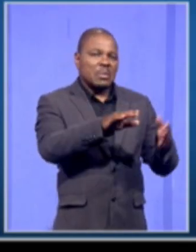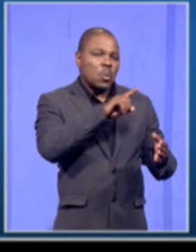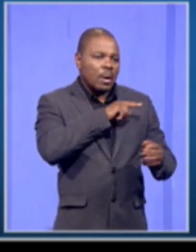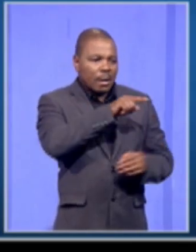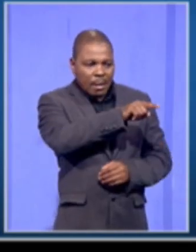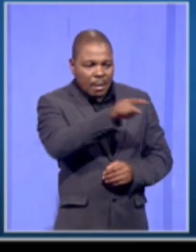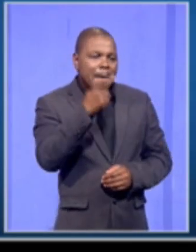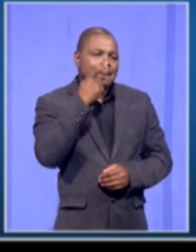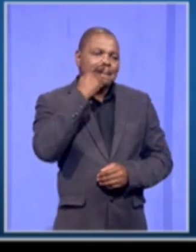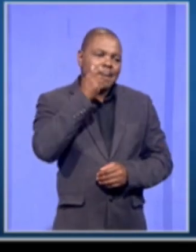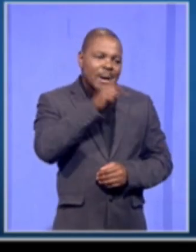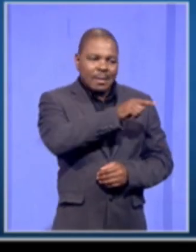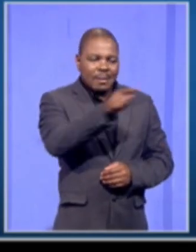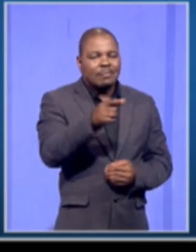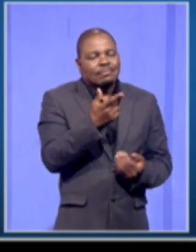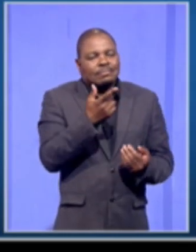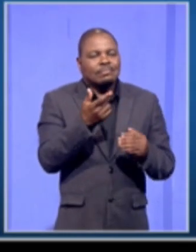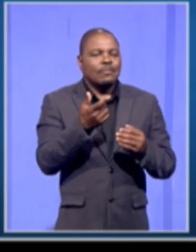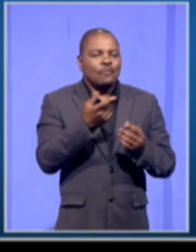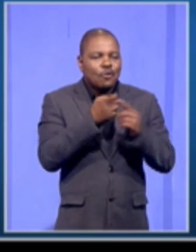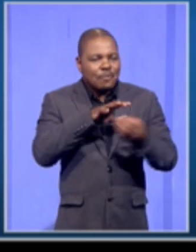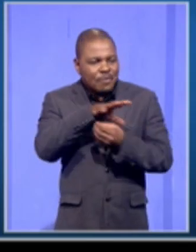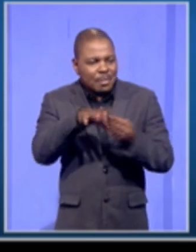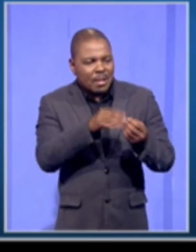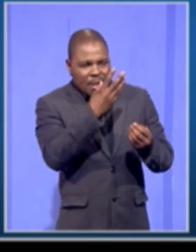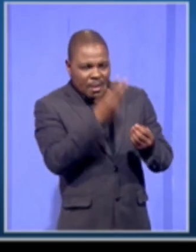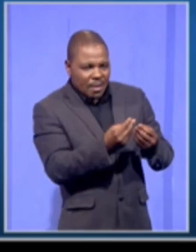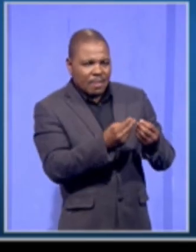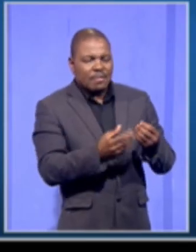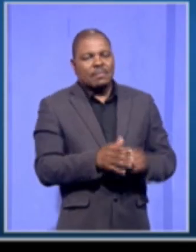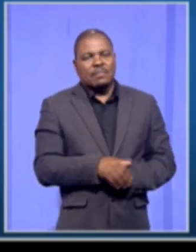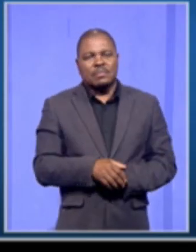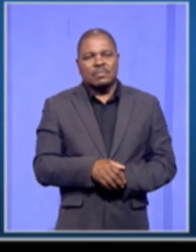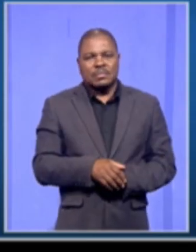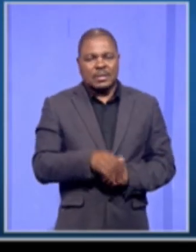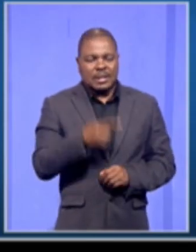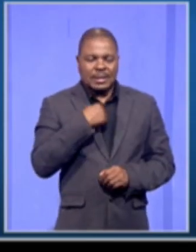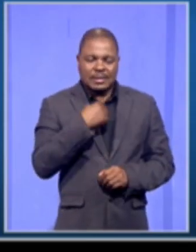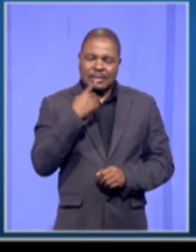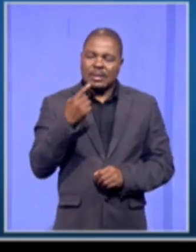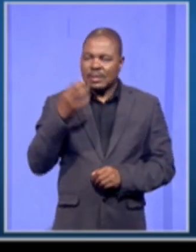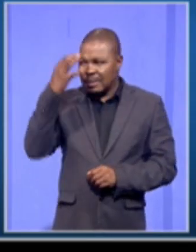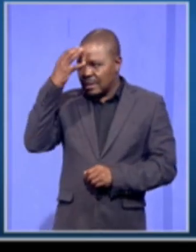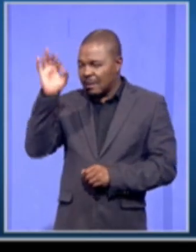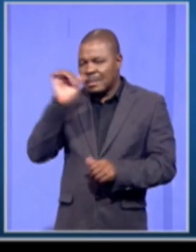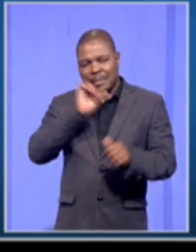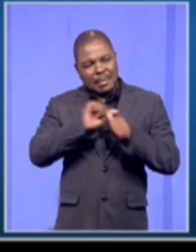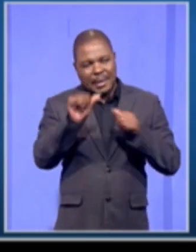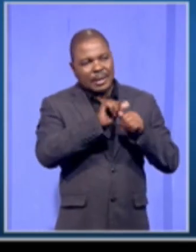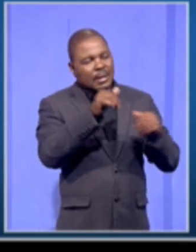banna ba malapa bao ba hlokofaletšego le meloko ya bobona. Ke raya ke mmušo o ba lokolle o ba bušika mo nageng